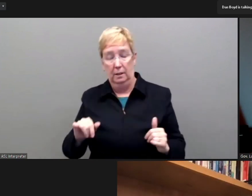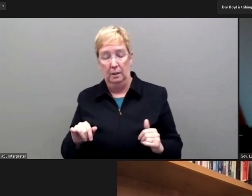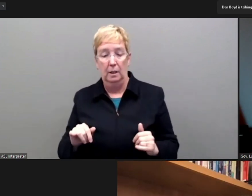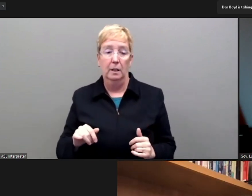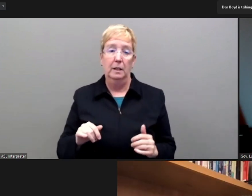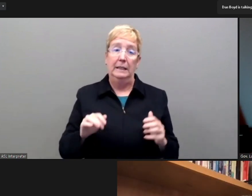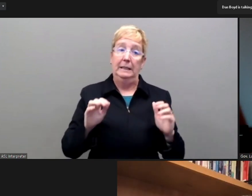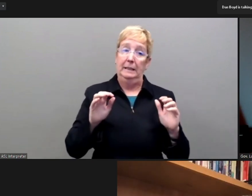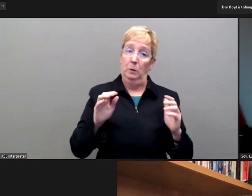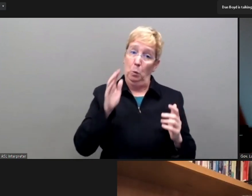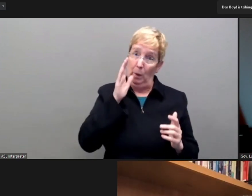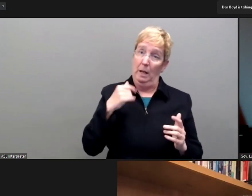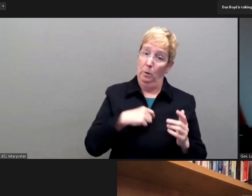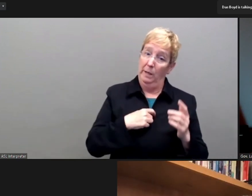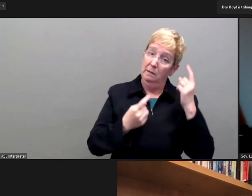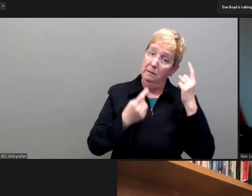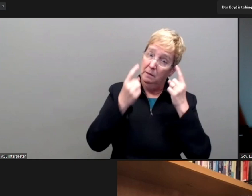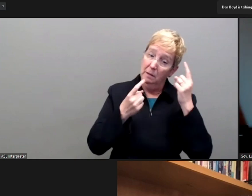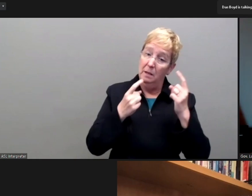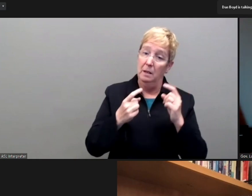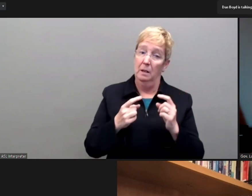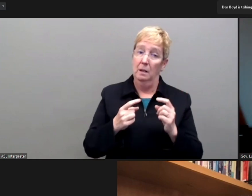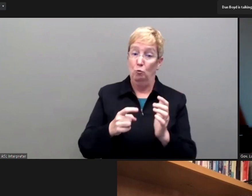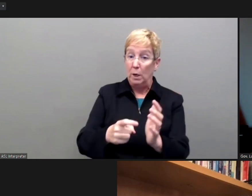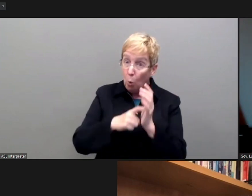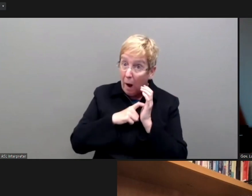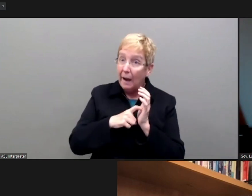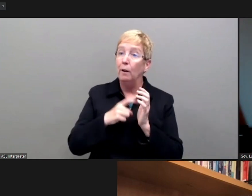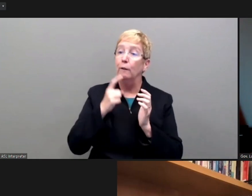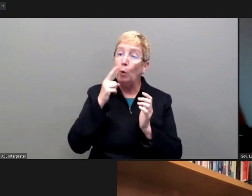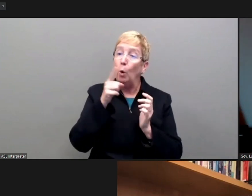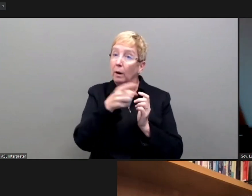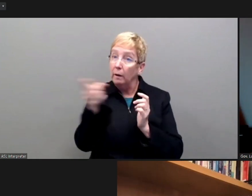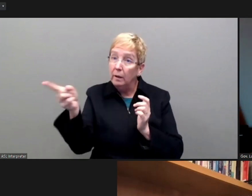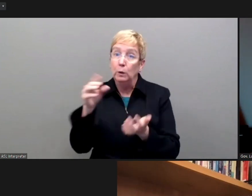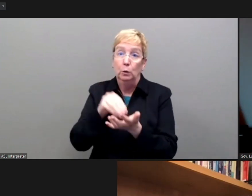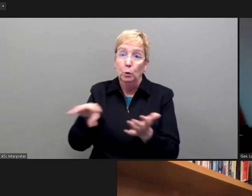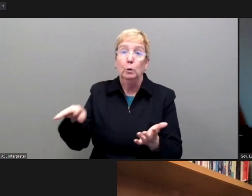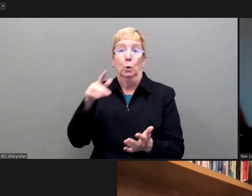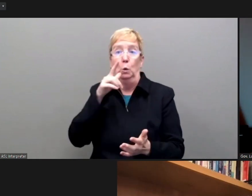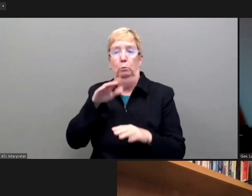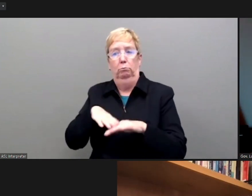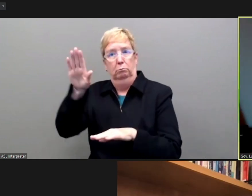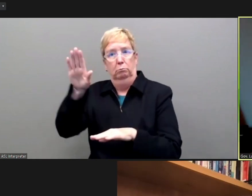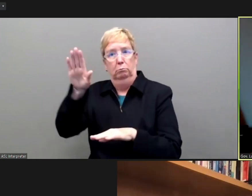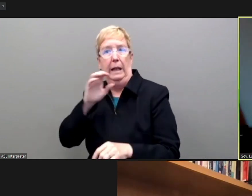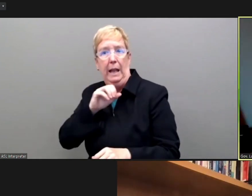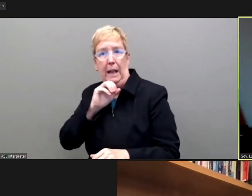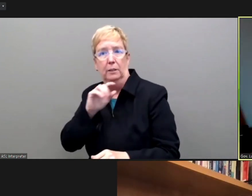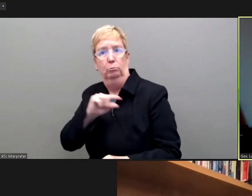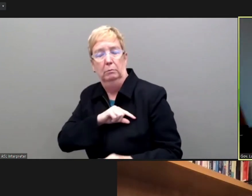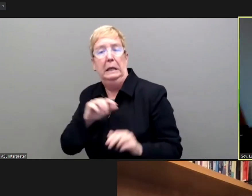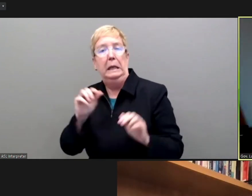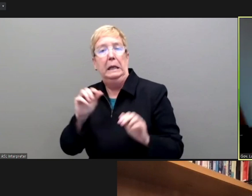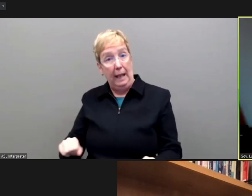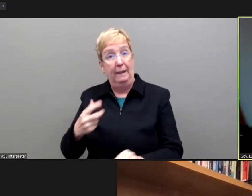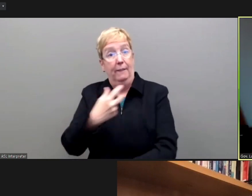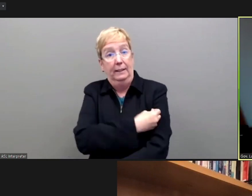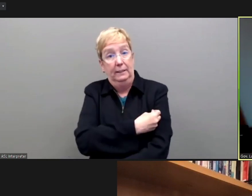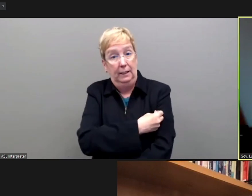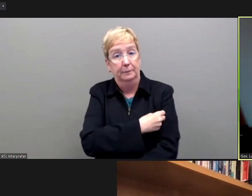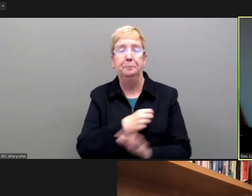vaccine requirement for students who are eligible to get the vaccine? I'm going to do the second part of that question and